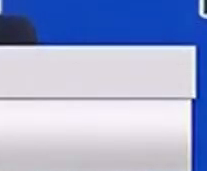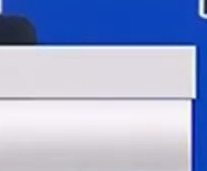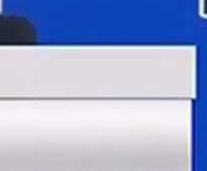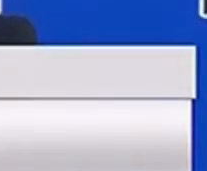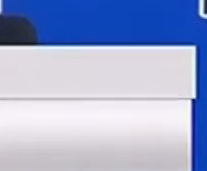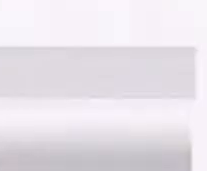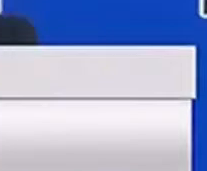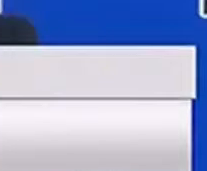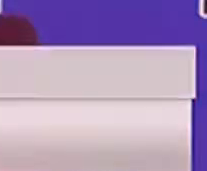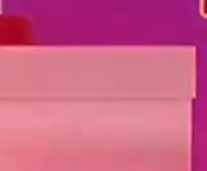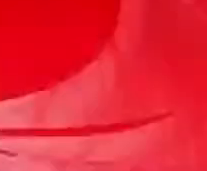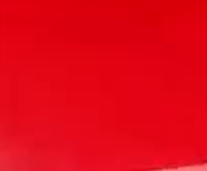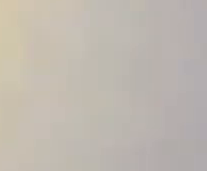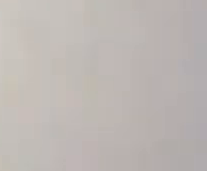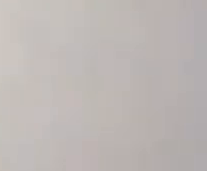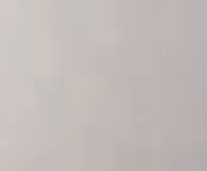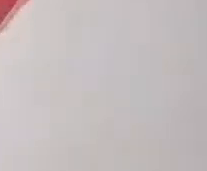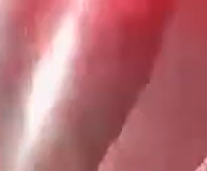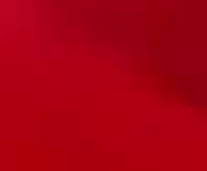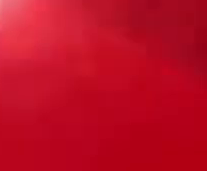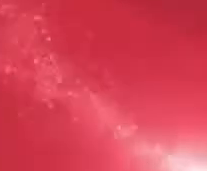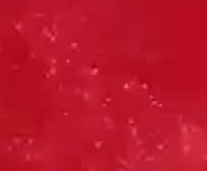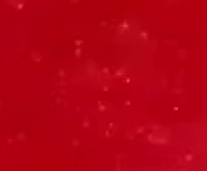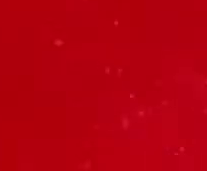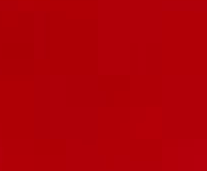says Education Minister.